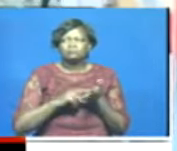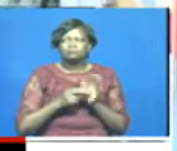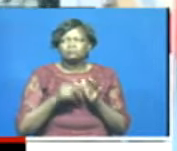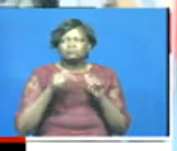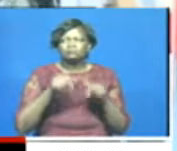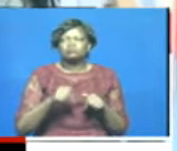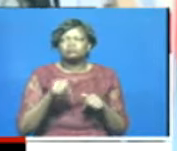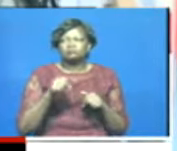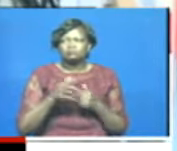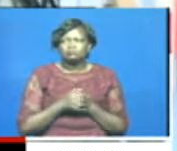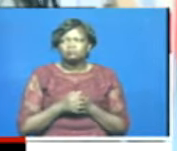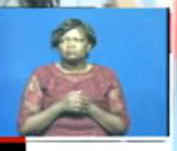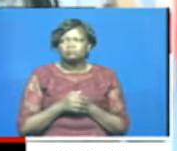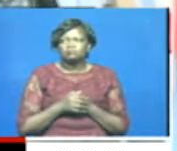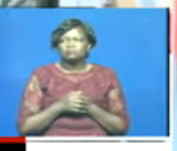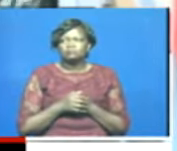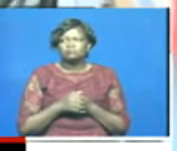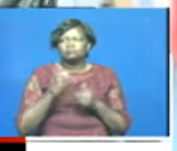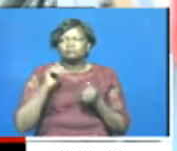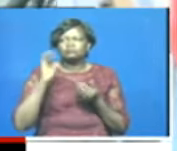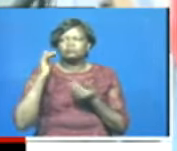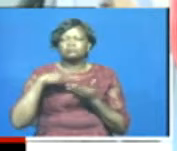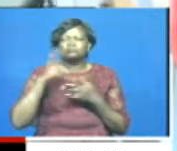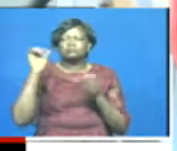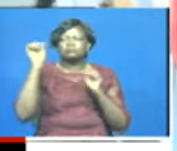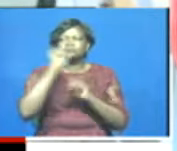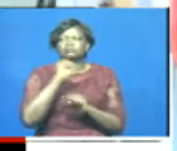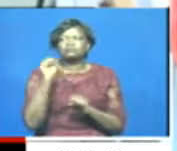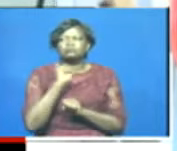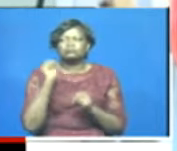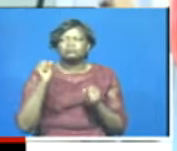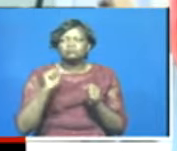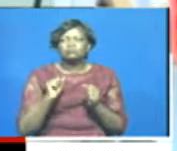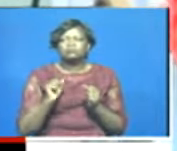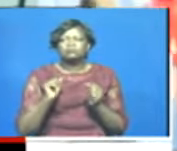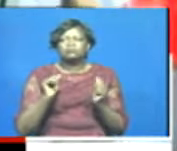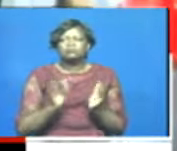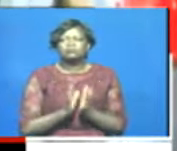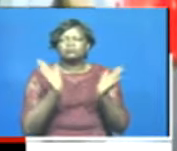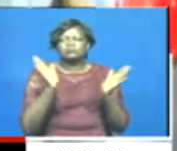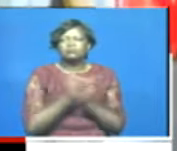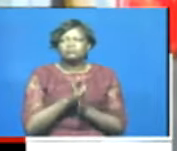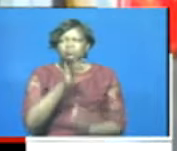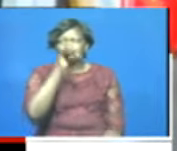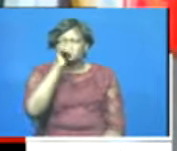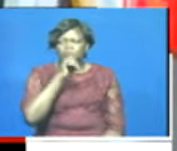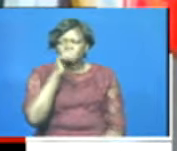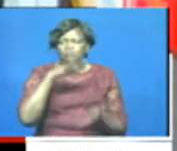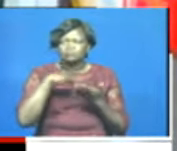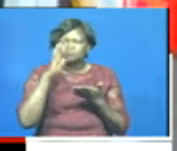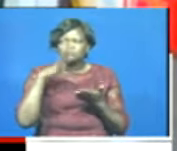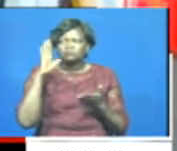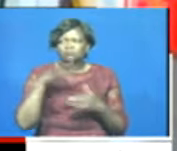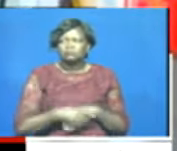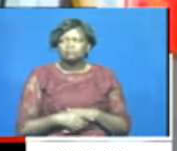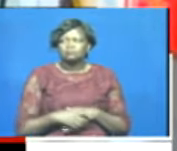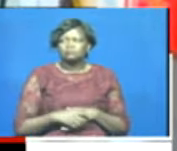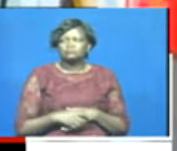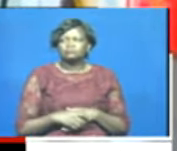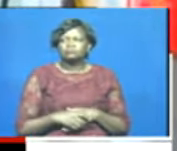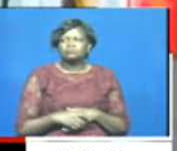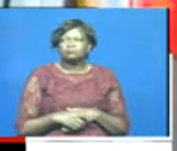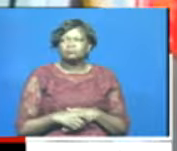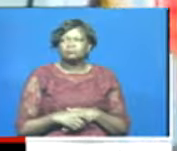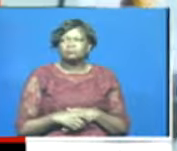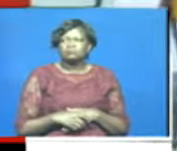us that we can expect more vehicles, both public and private. Both public and private, more and more and more and more are coming, yeah.